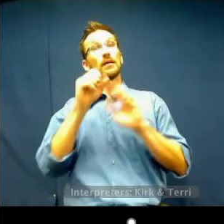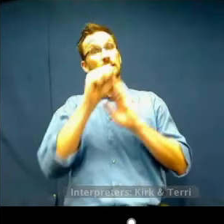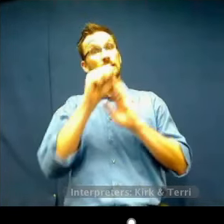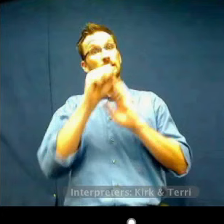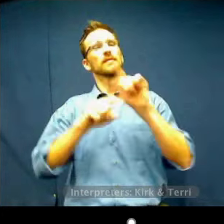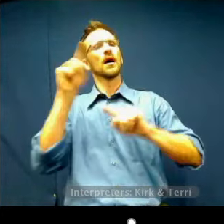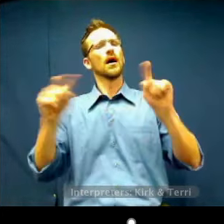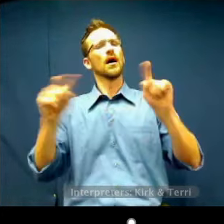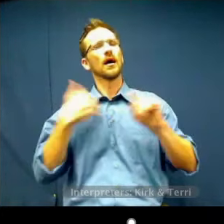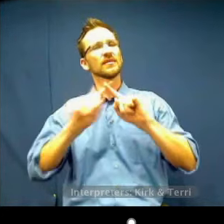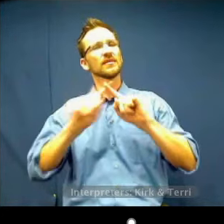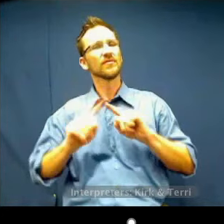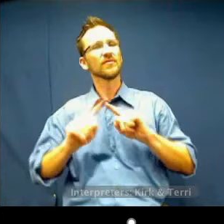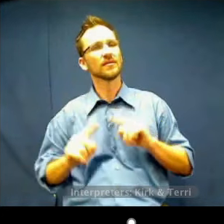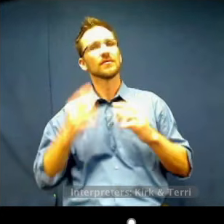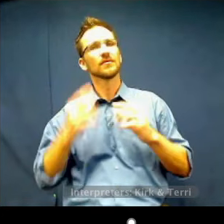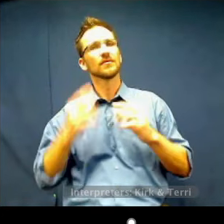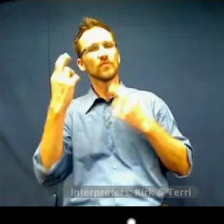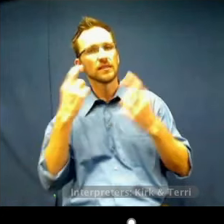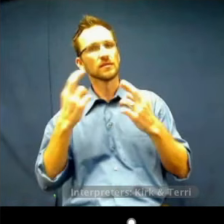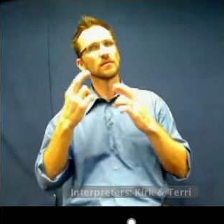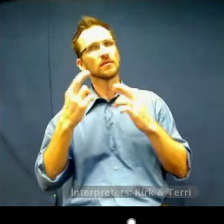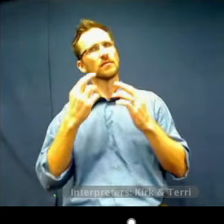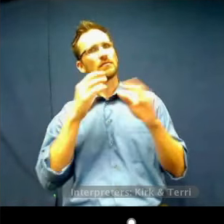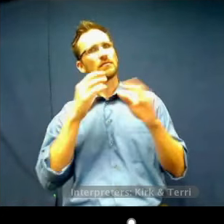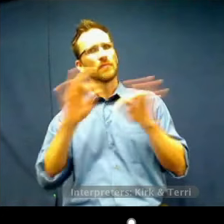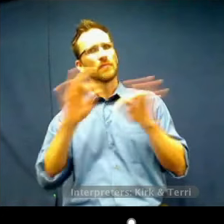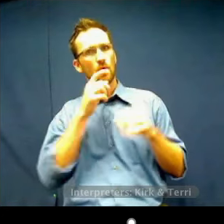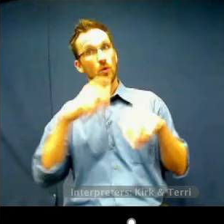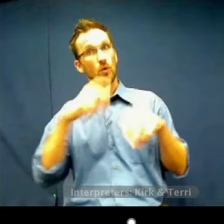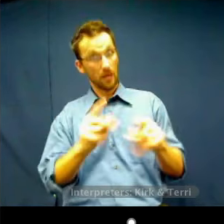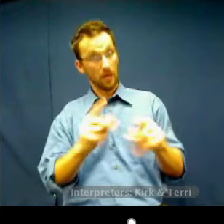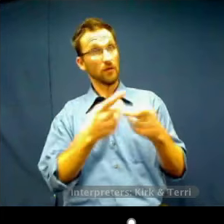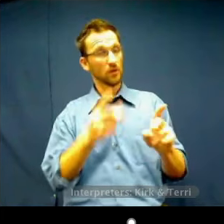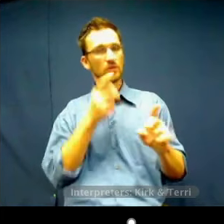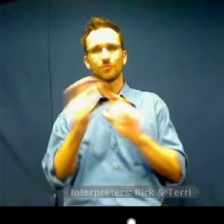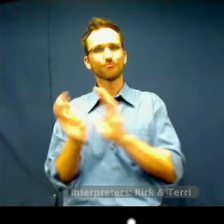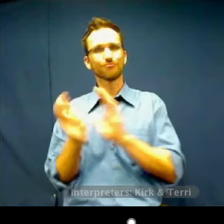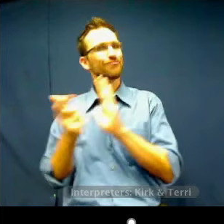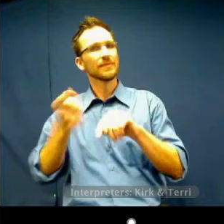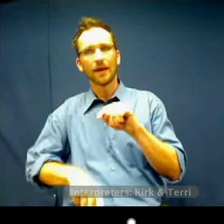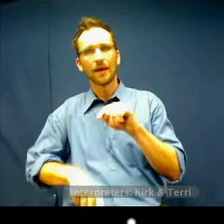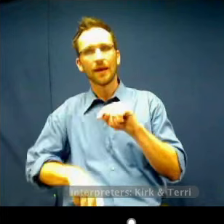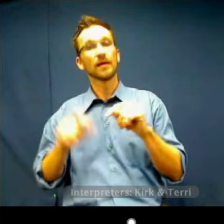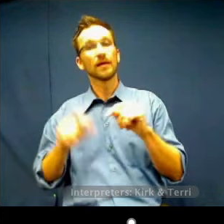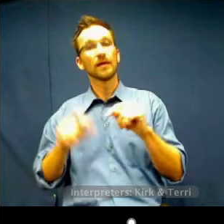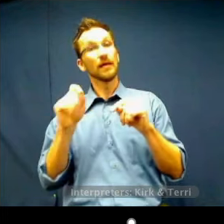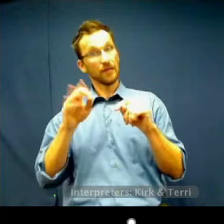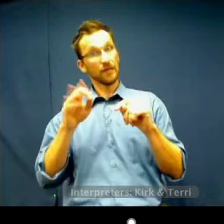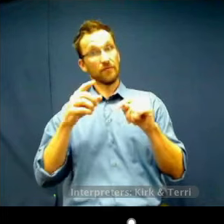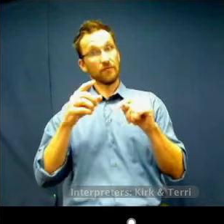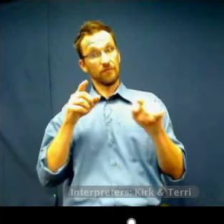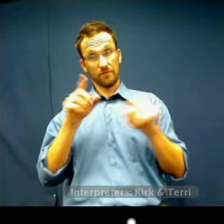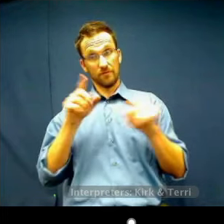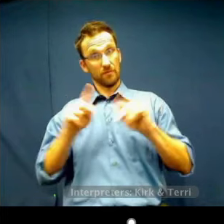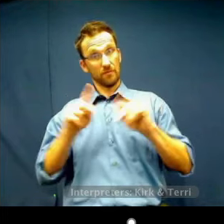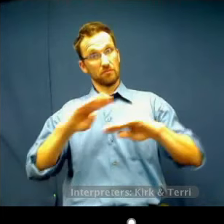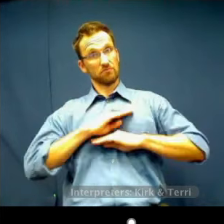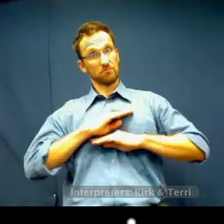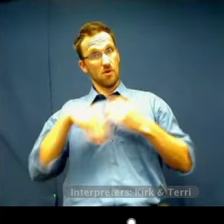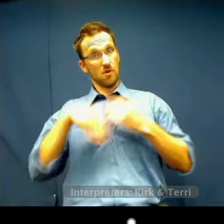divorced and who cannot. And if you qualify by satisfying each of those elements,